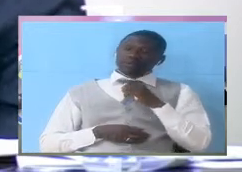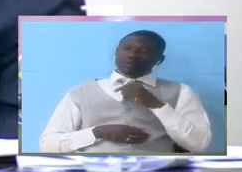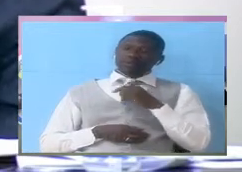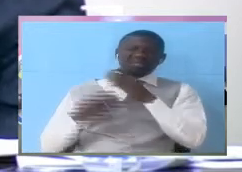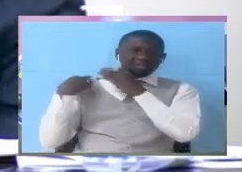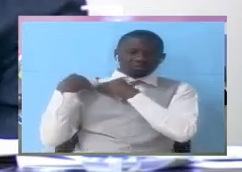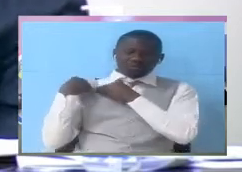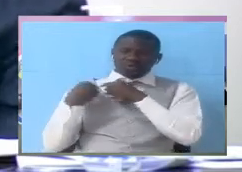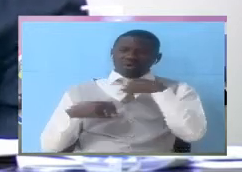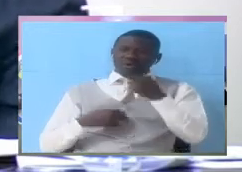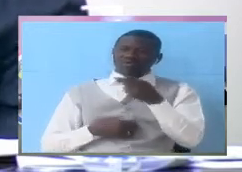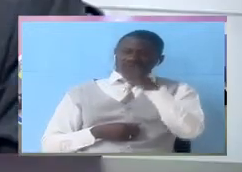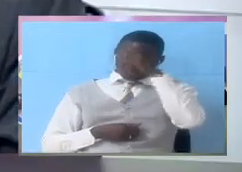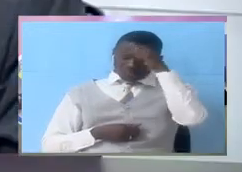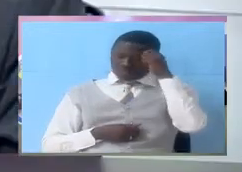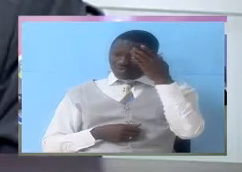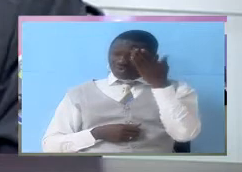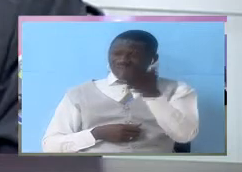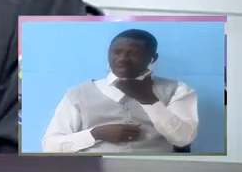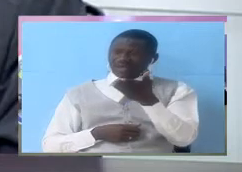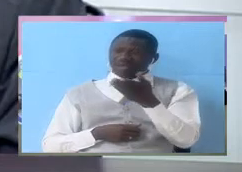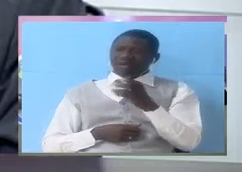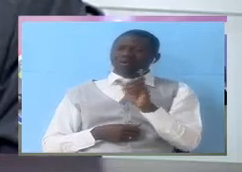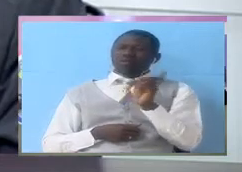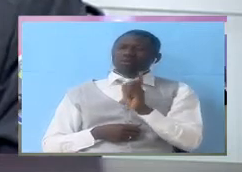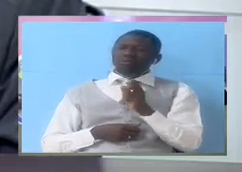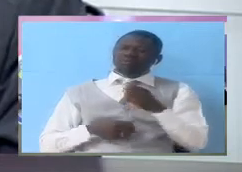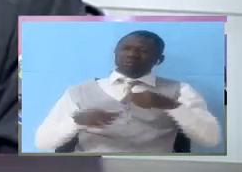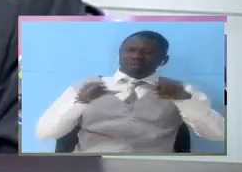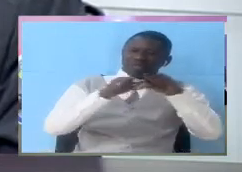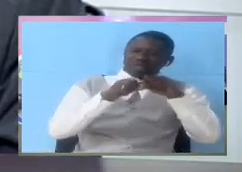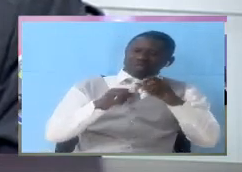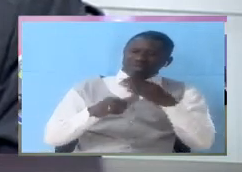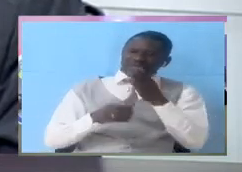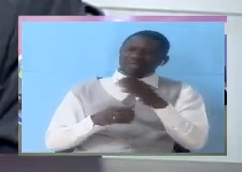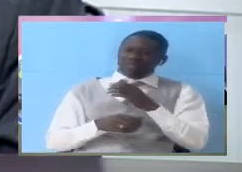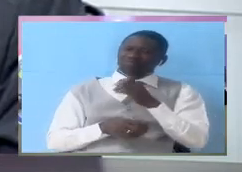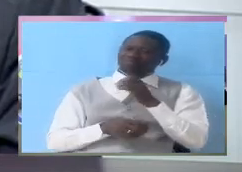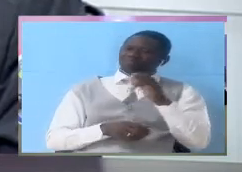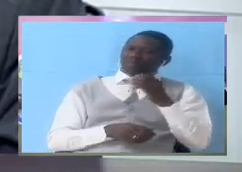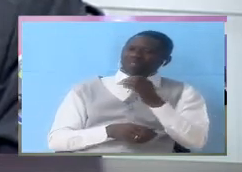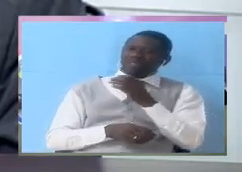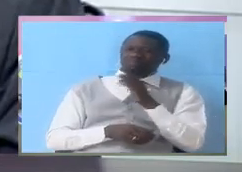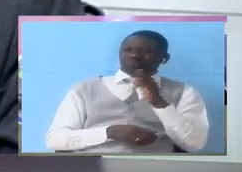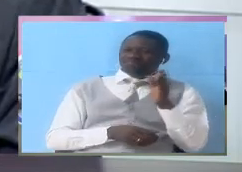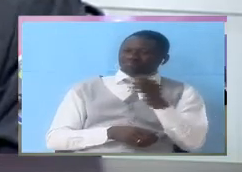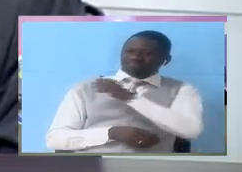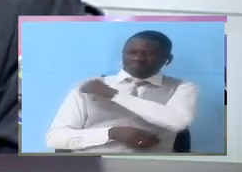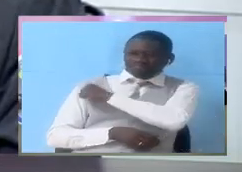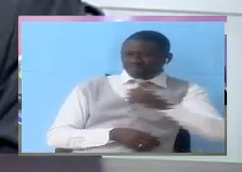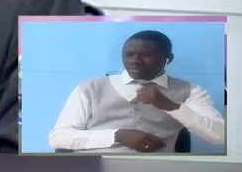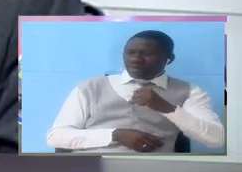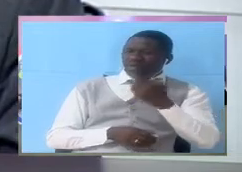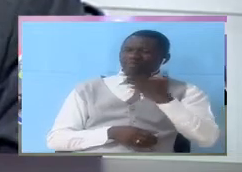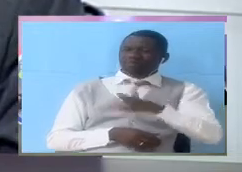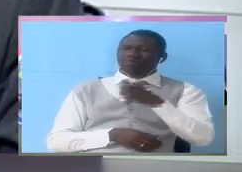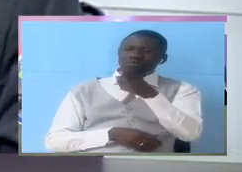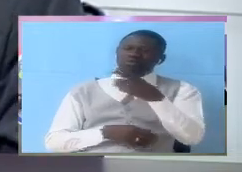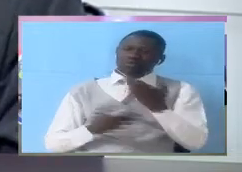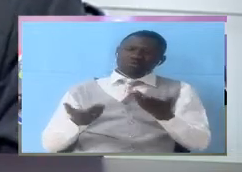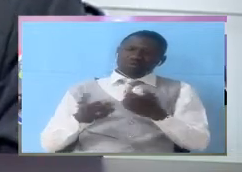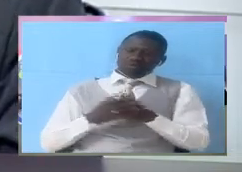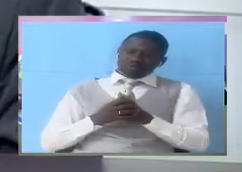sa walé xaway ligéy bi nga xamné mom nga foron rek ci ban fann mom la jël fo xarni ko sa loxo. If he were not